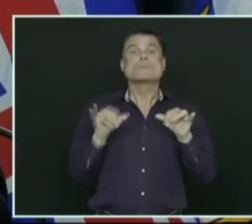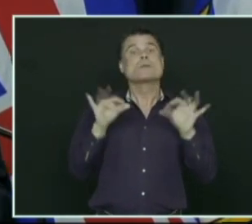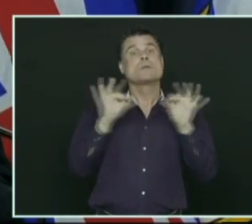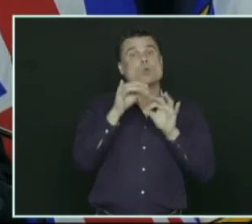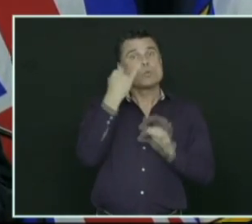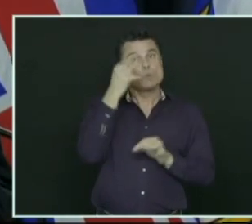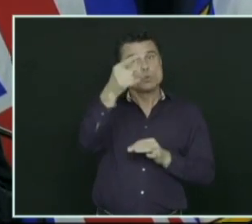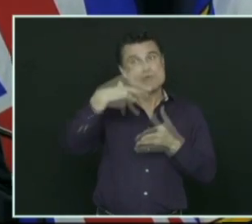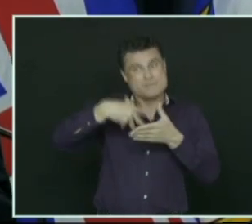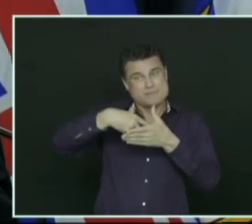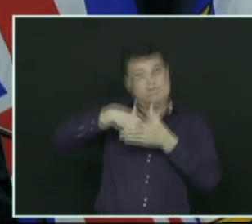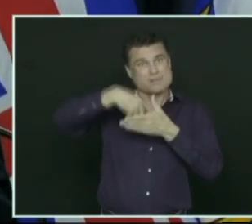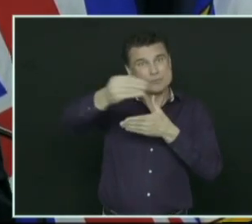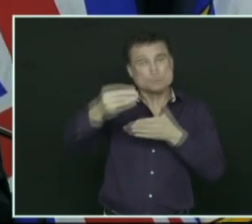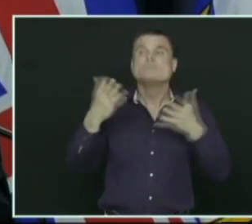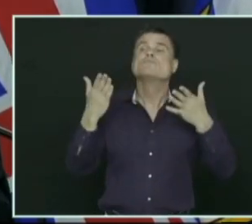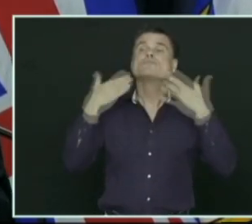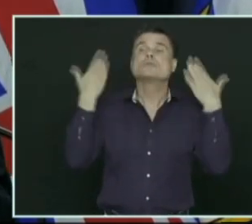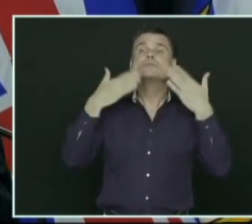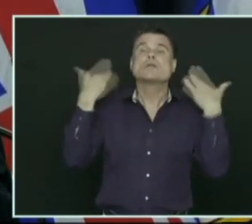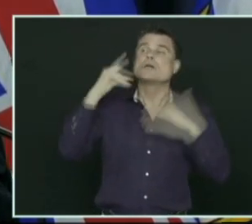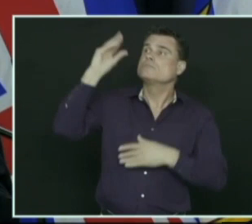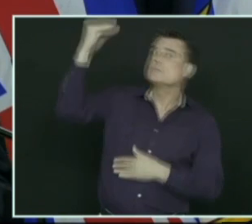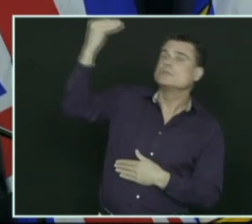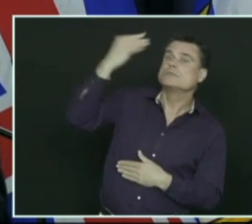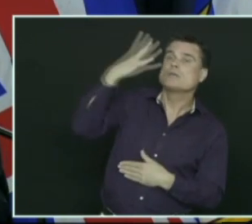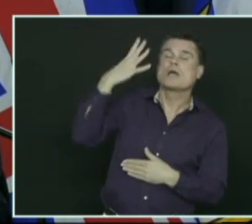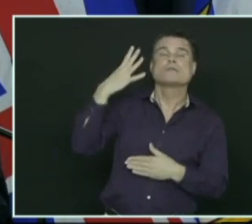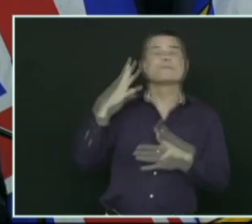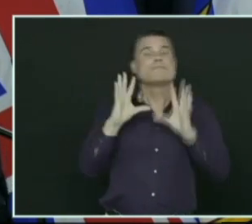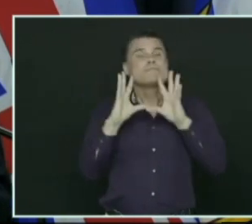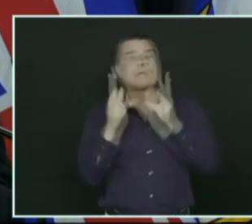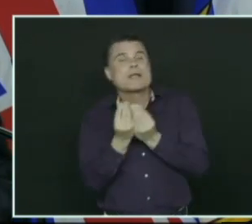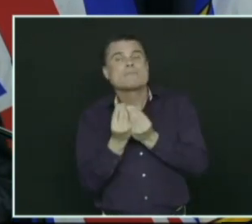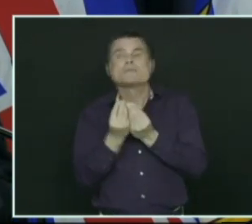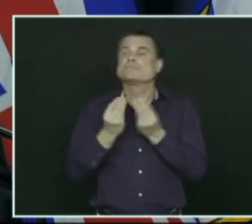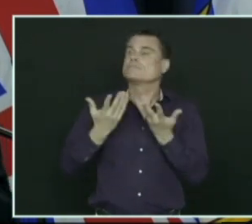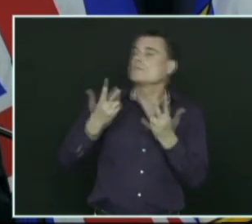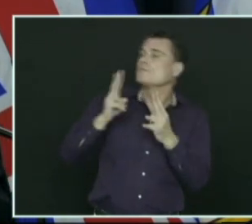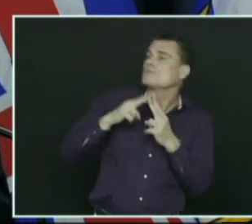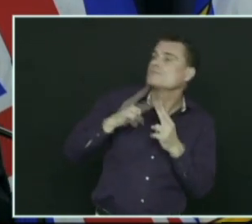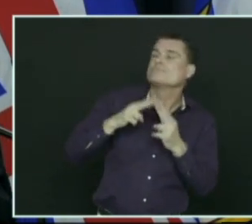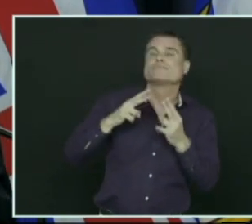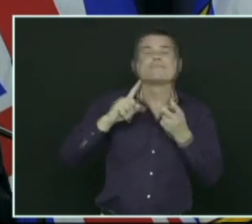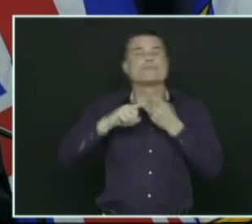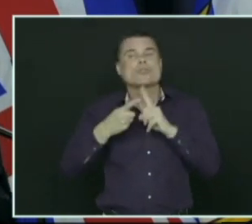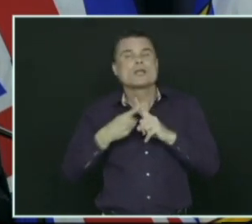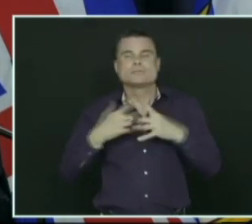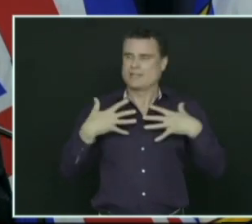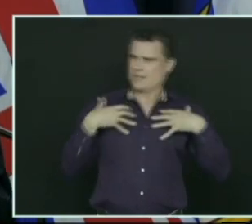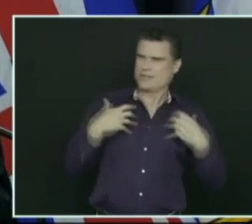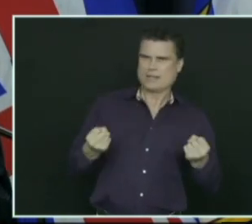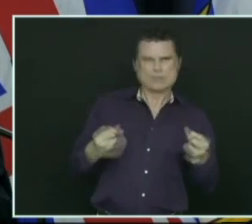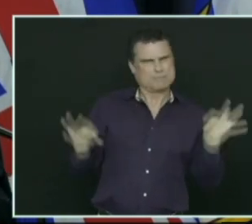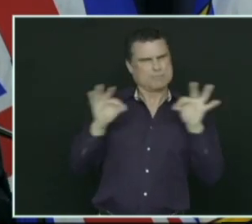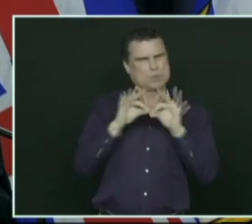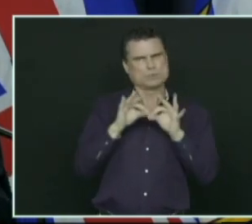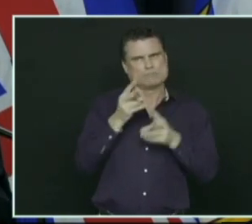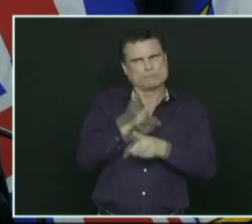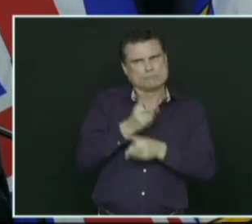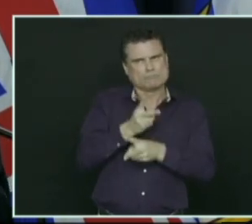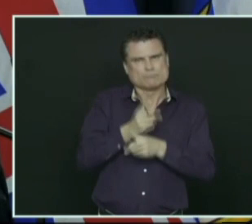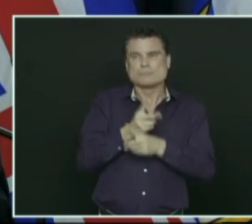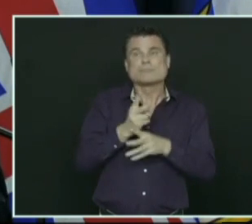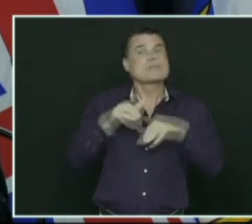that may be inevitable in these times, that people are attempting to essentially promote themselves. And what I